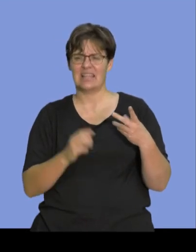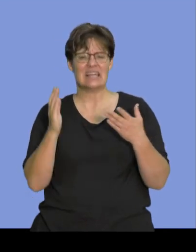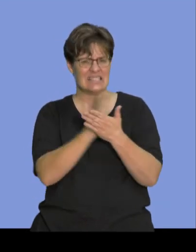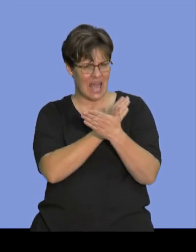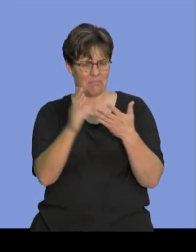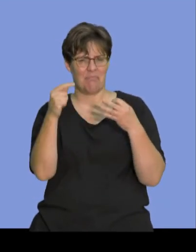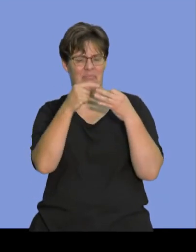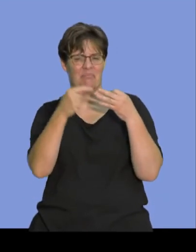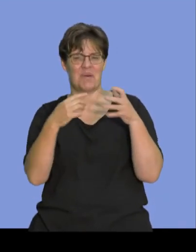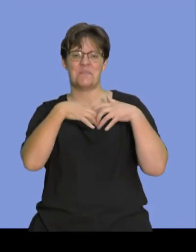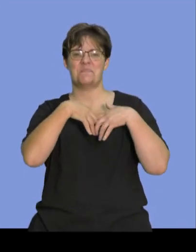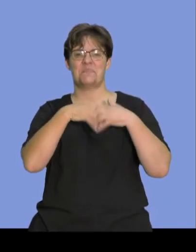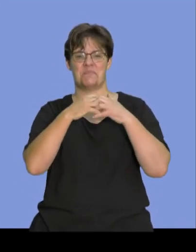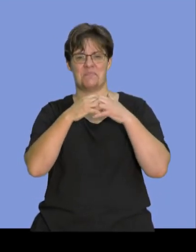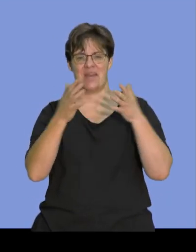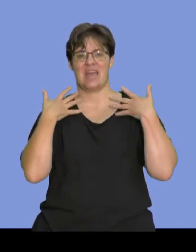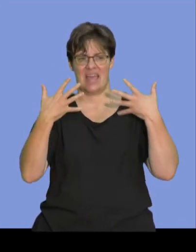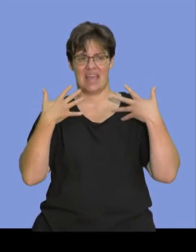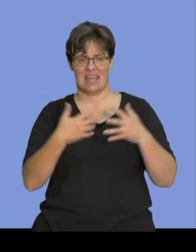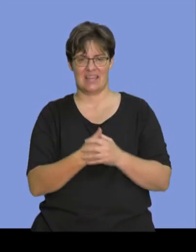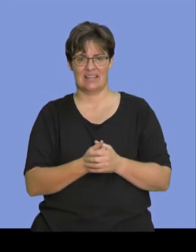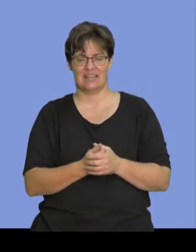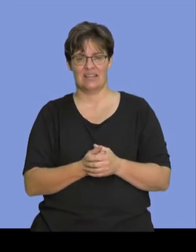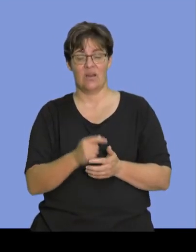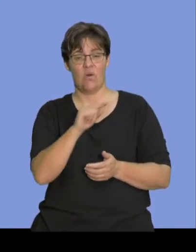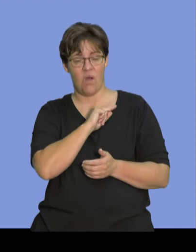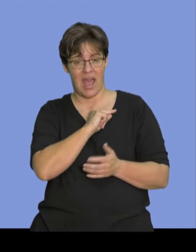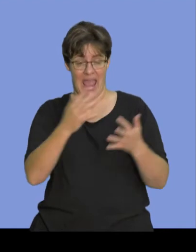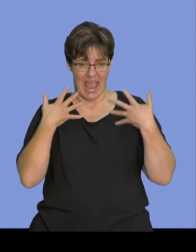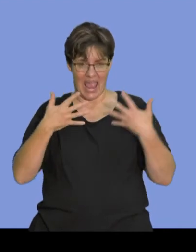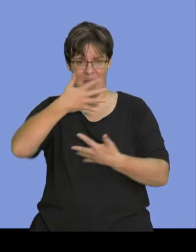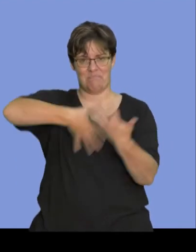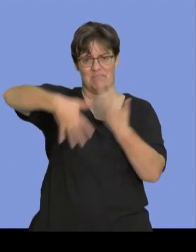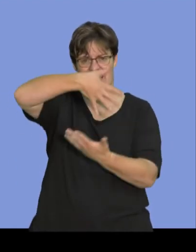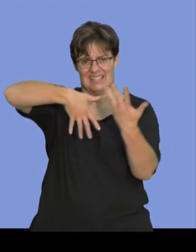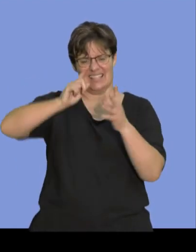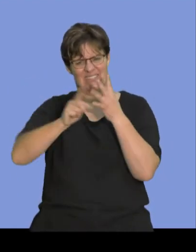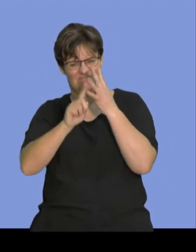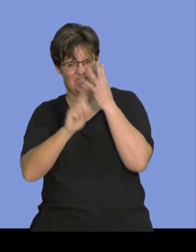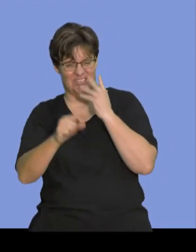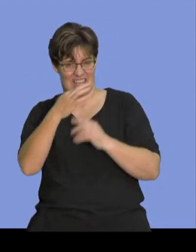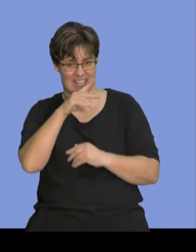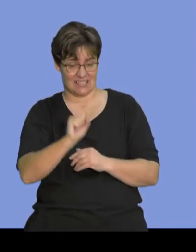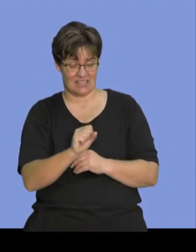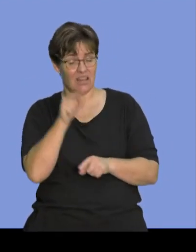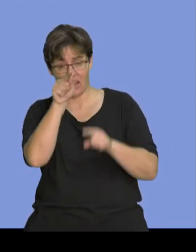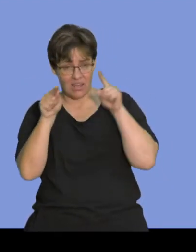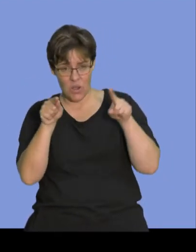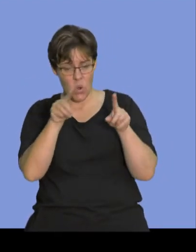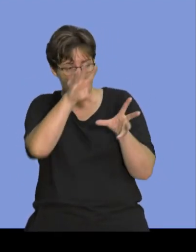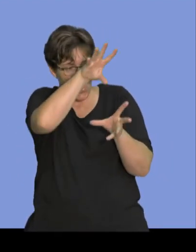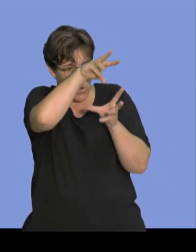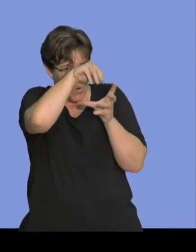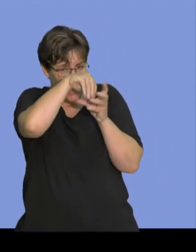actually some of the components that make up the air, okay, all right? Because the air is a mixture of gases. And then when